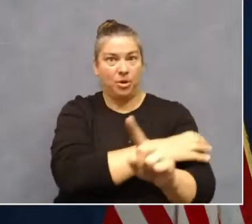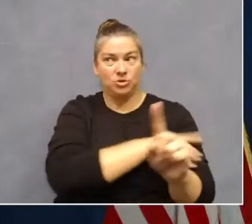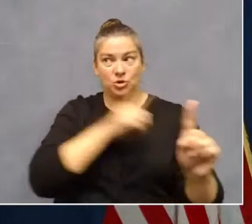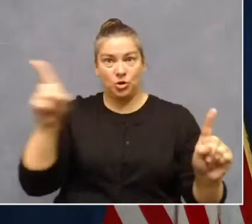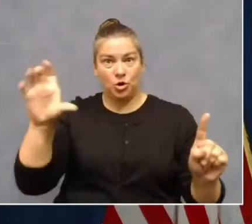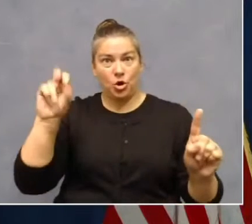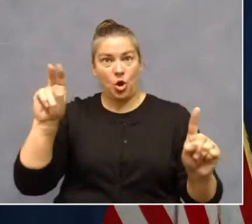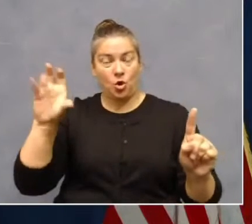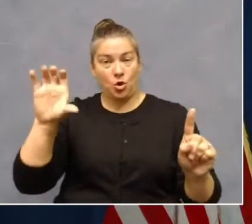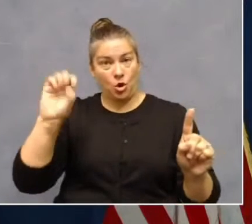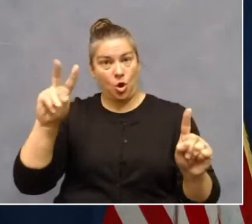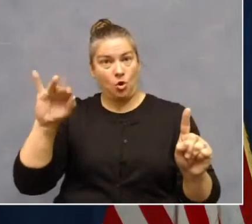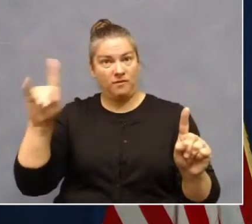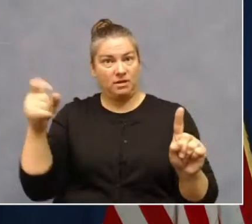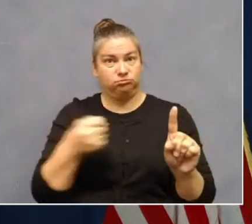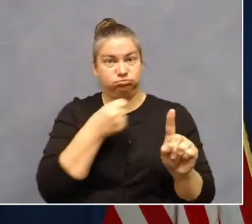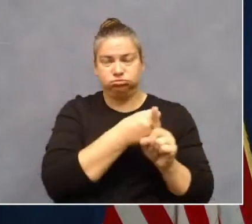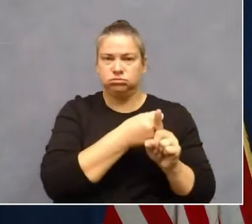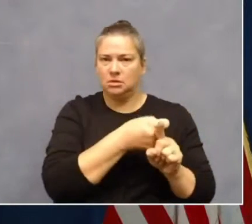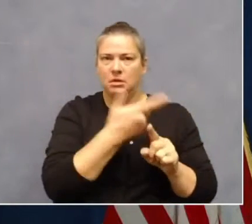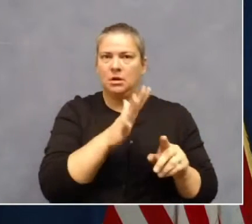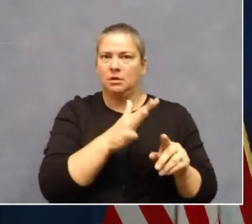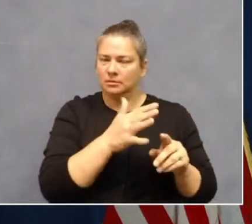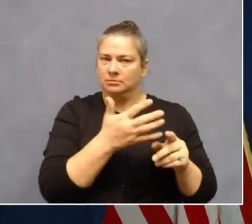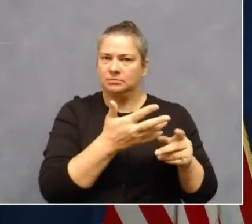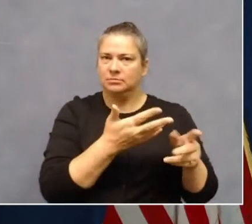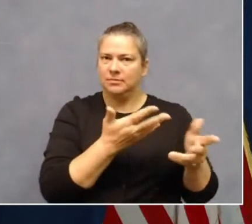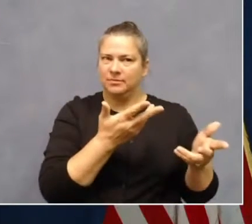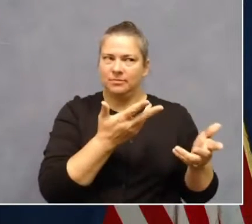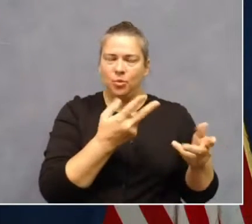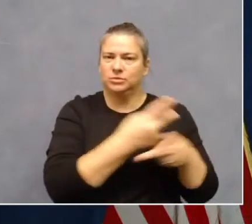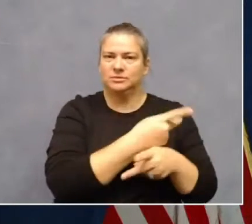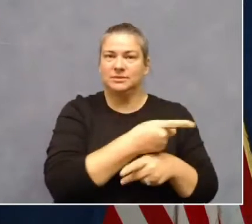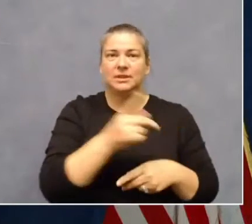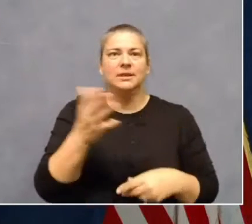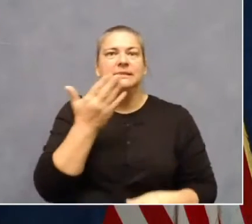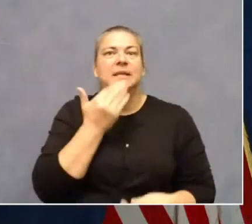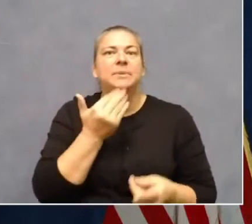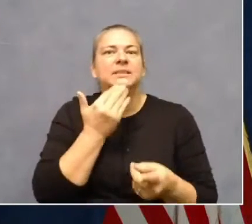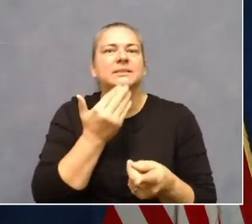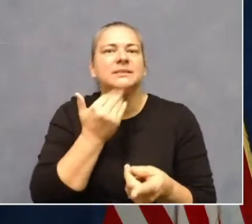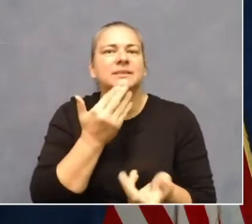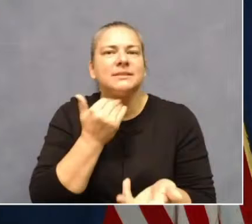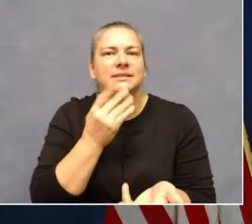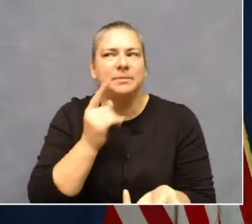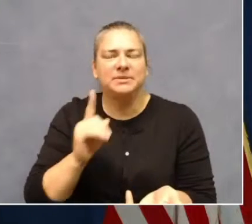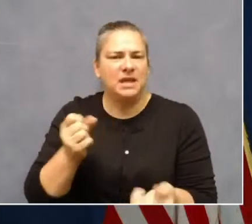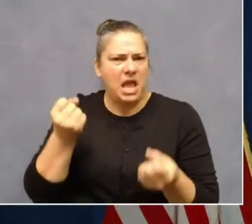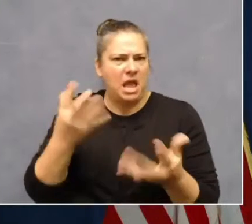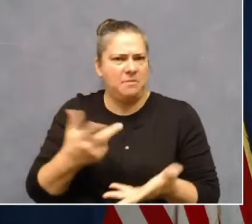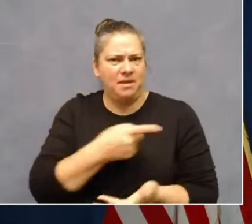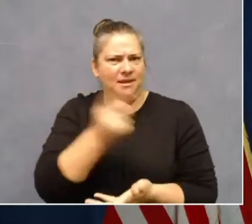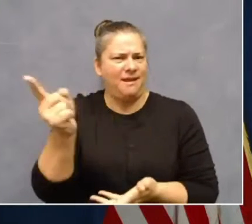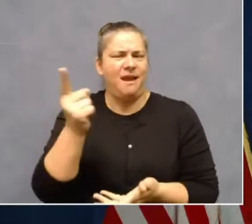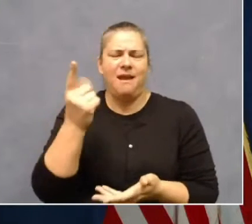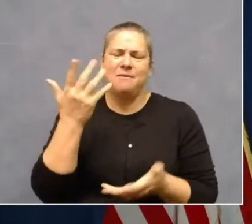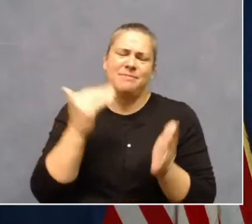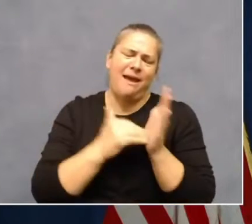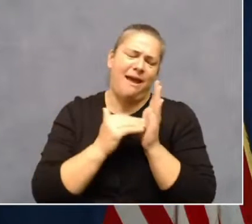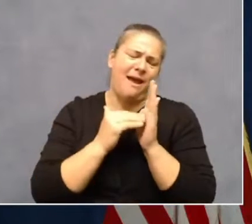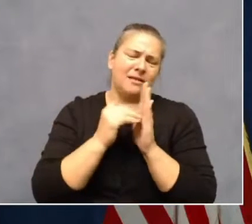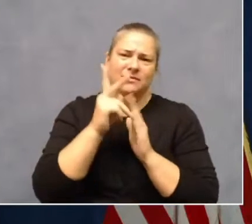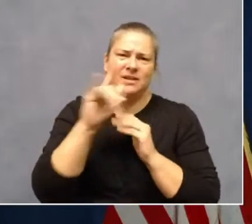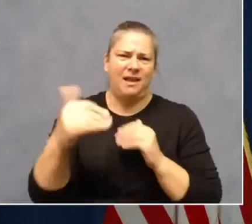impact. What's another one? Diabetes. Hundreds of thousands of Kentuckians have diabetes.